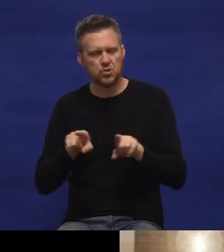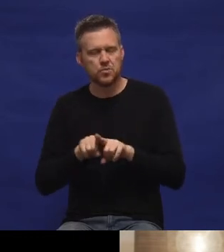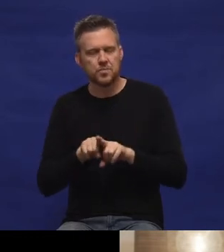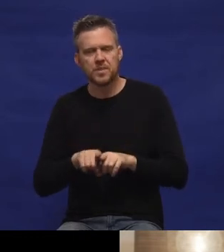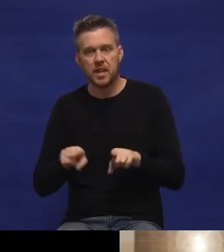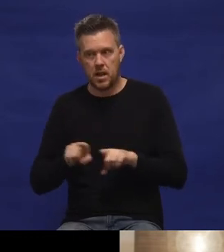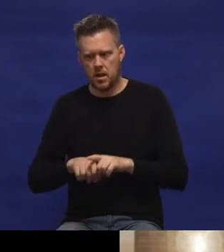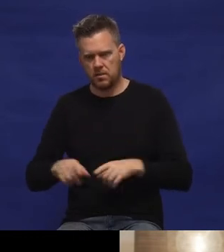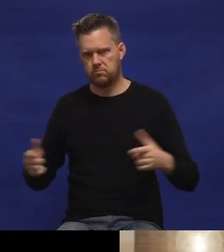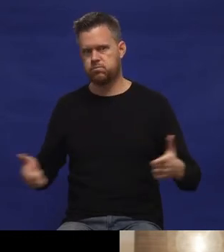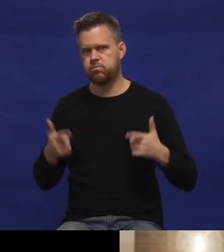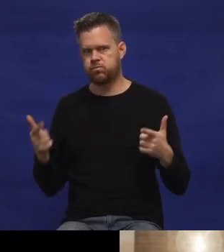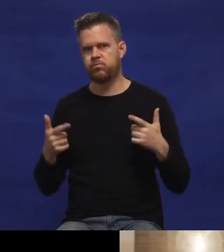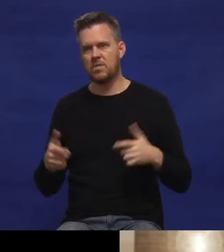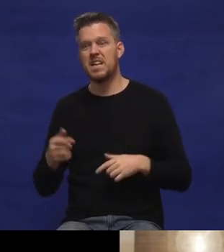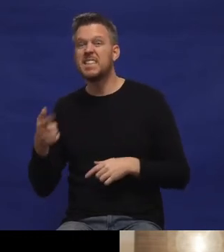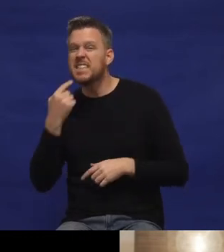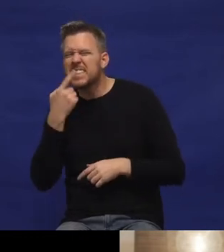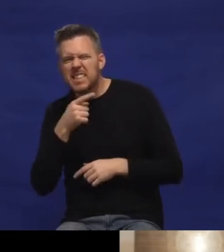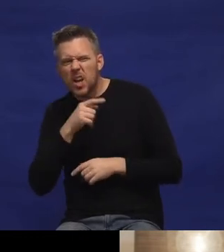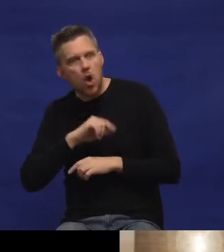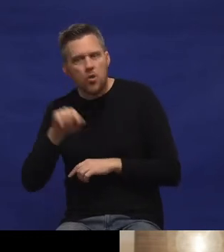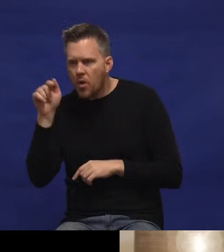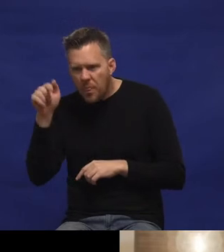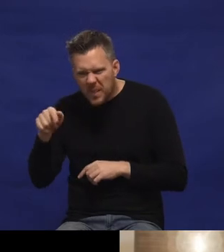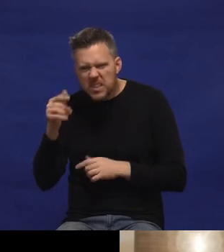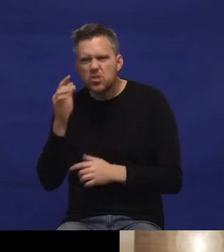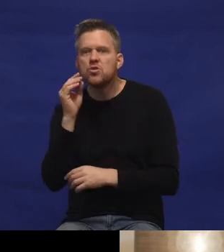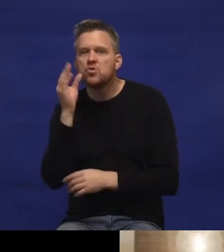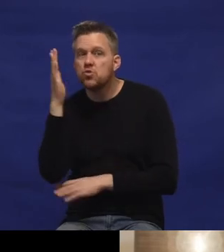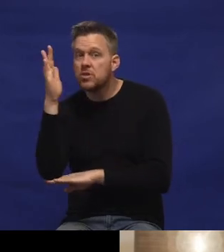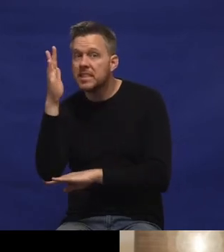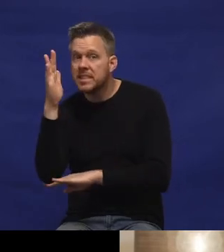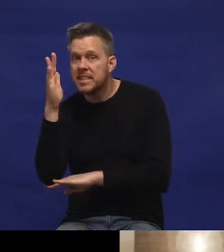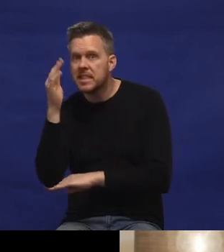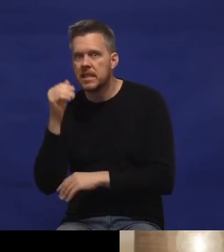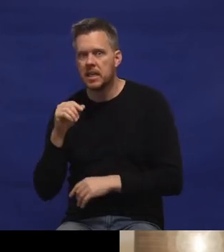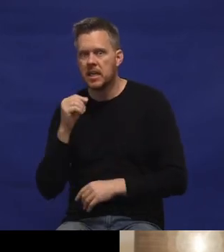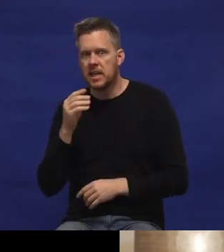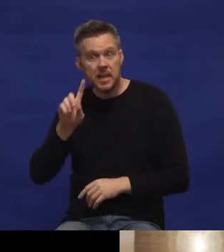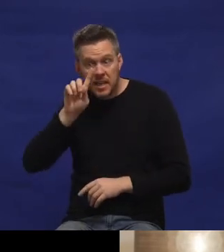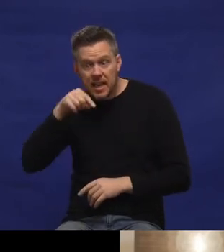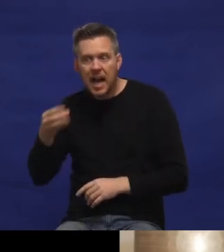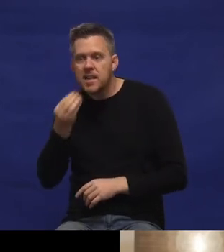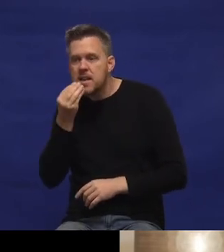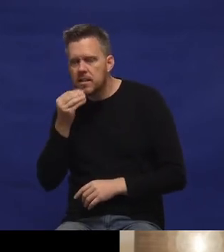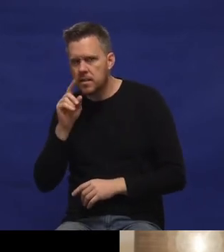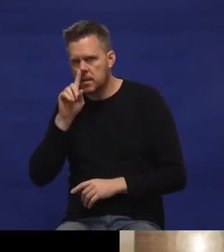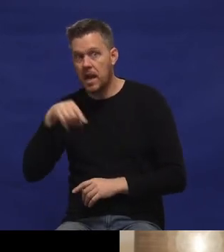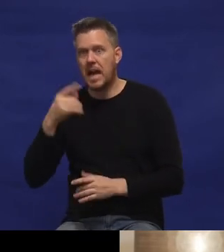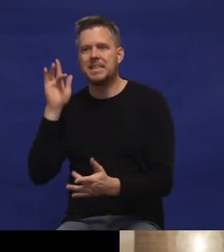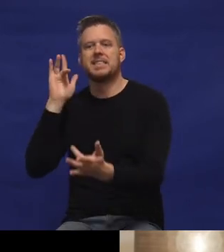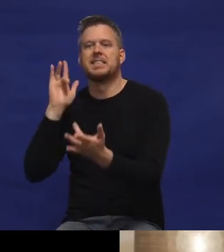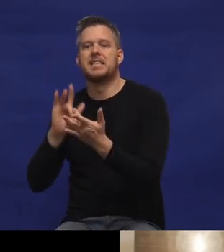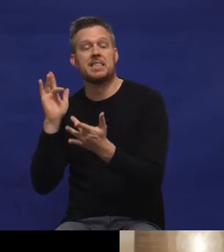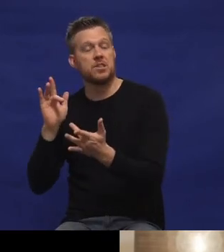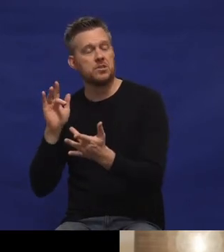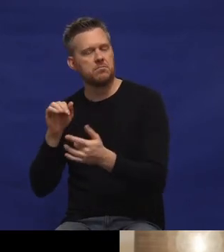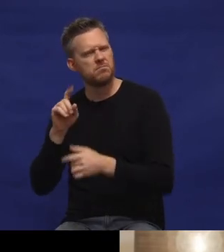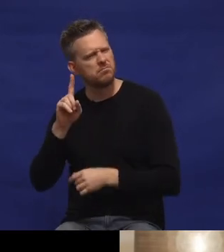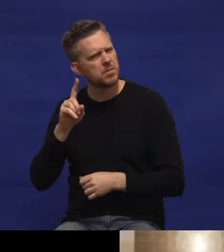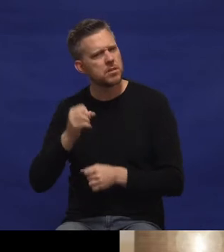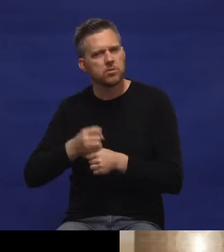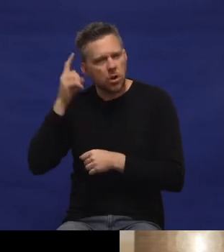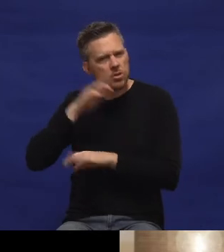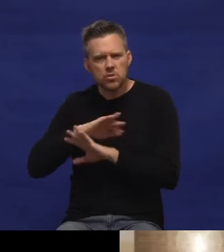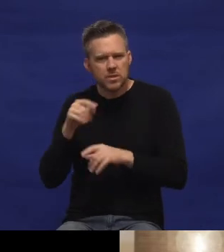that's in the middle. In fact, we're not allowed to even touch it. Now, God never said that. He just said, don't eat it.